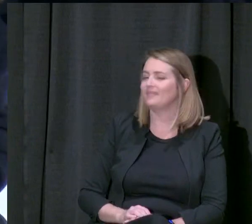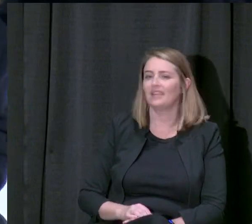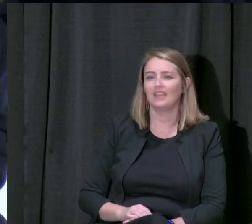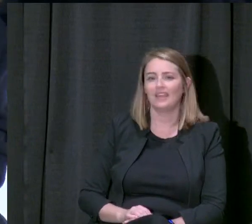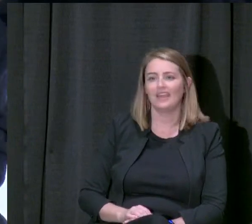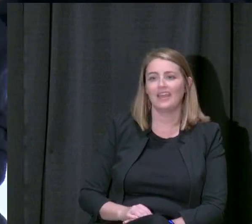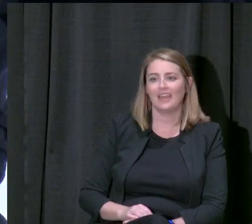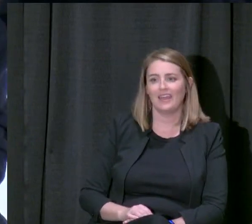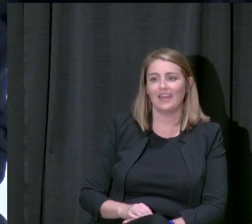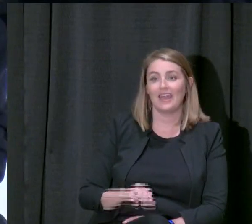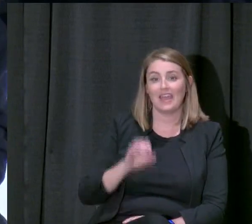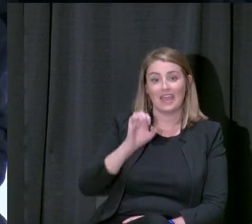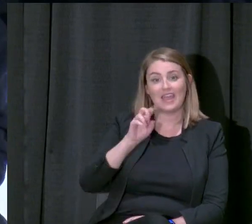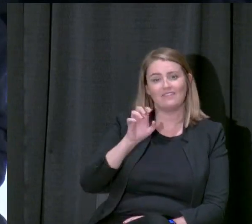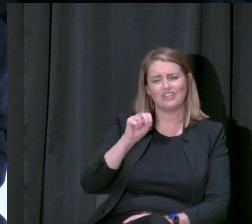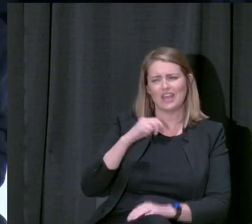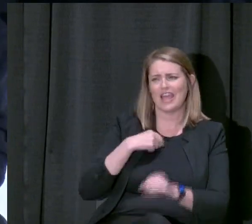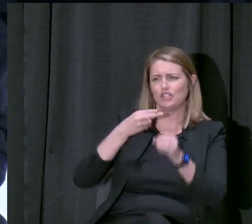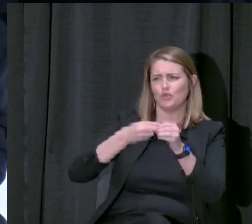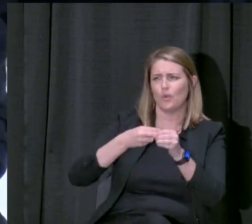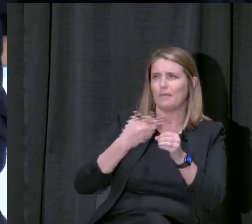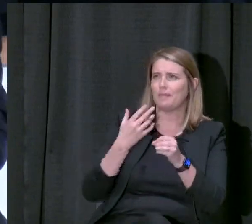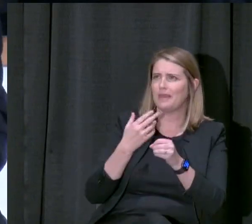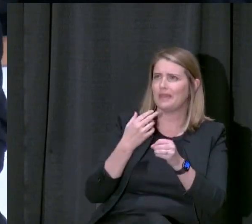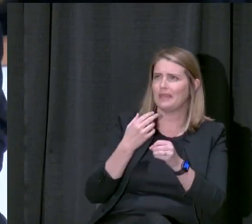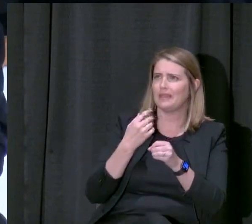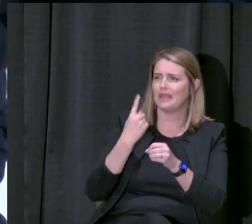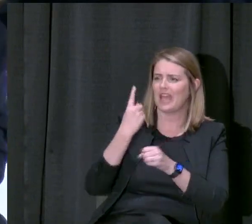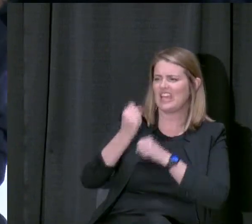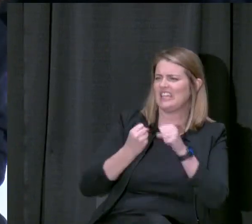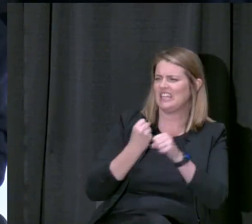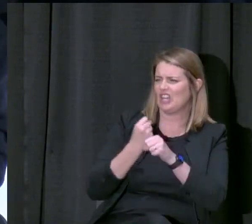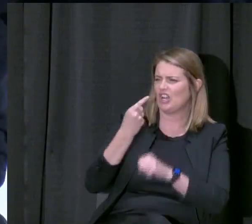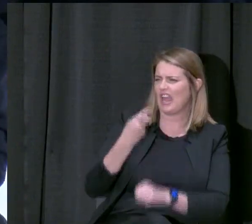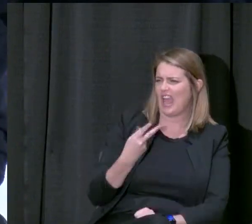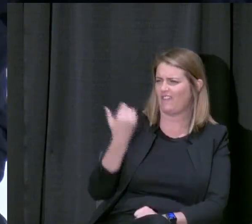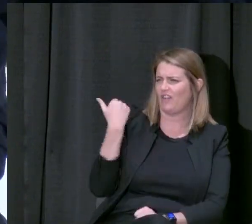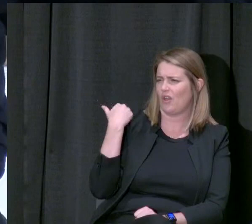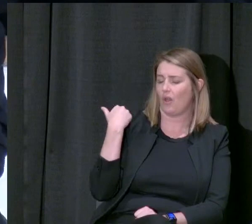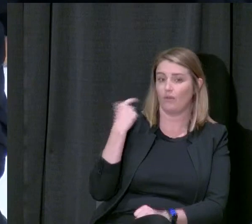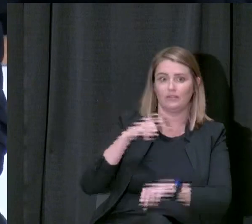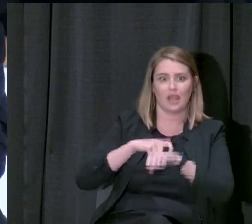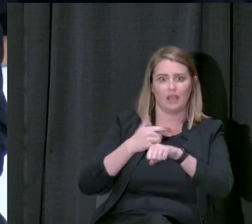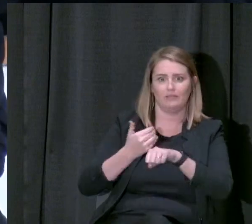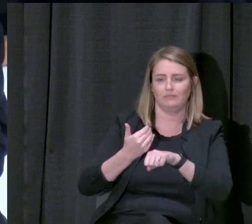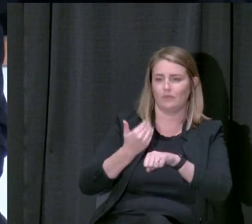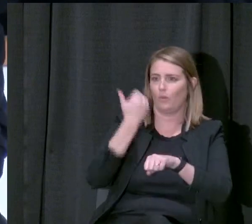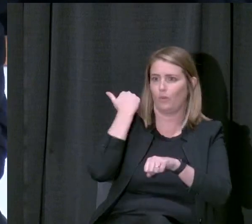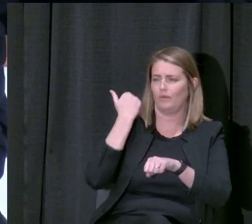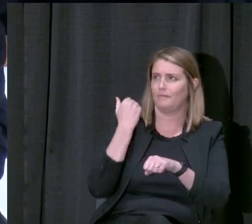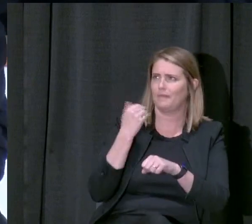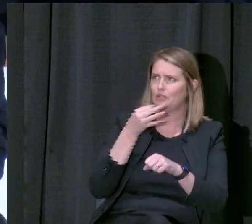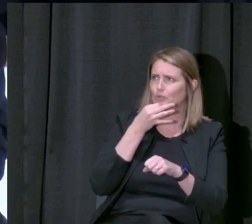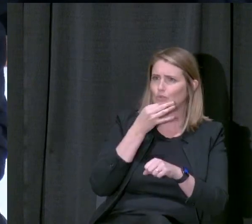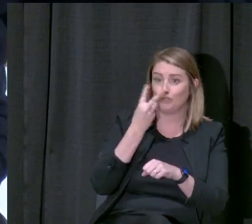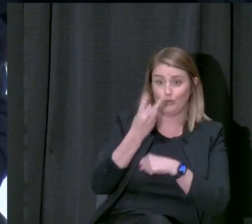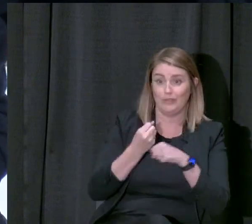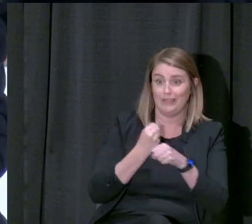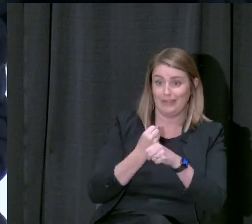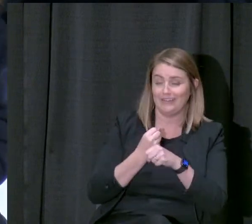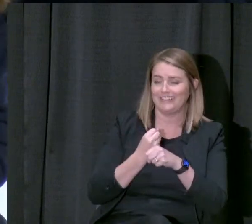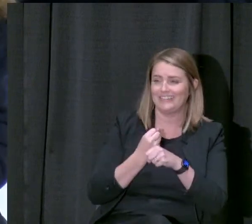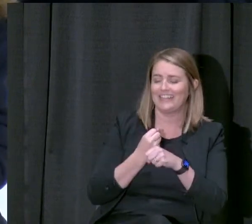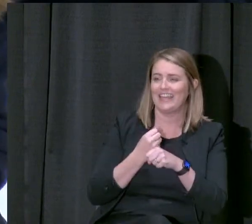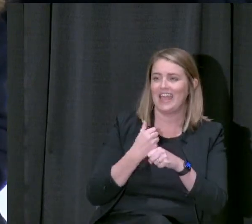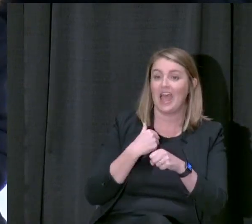joined Envision, I guess, a little over a year and a half ago. Time's flying, must be coming up to actually 2 years soon. And I'm